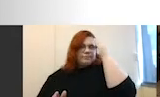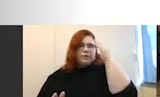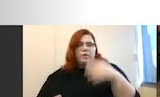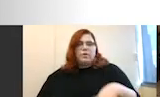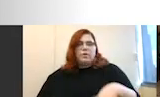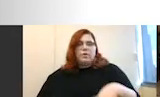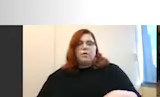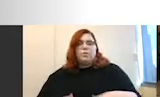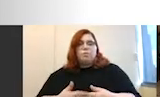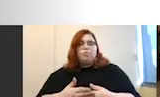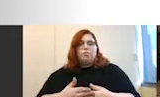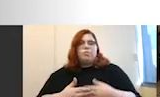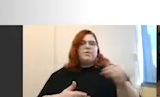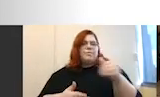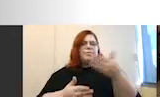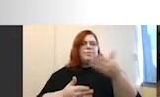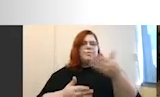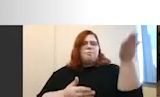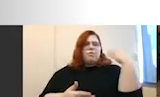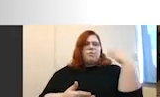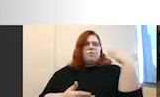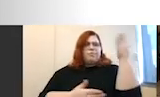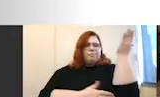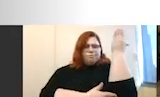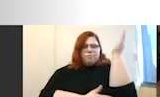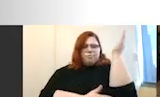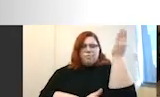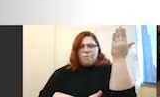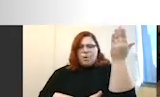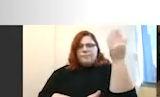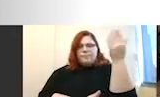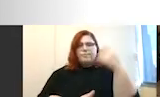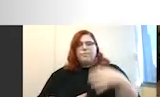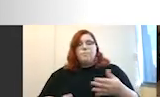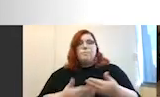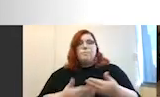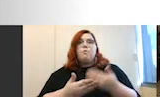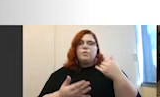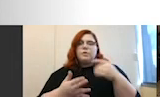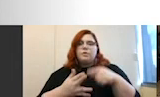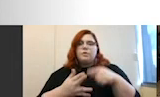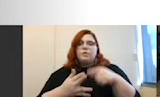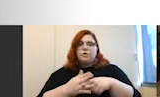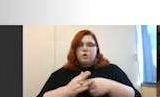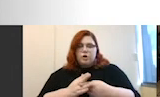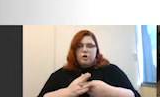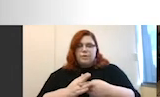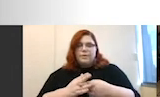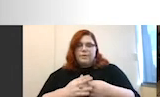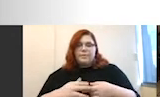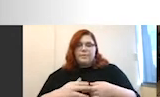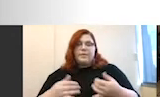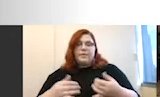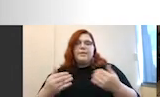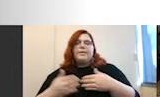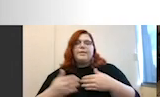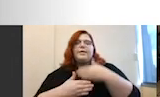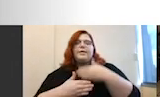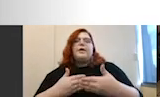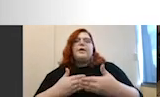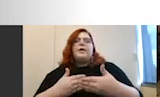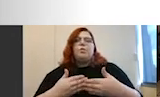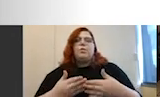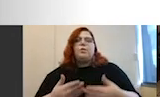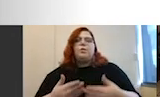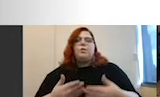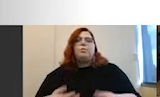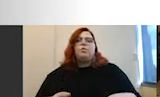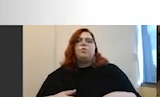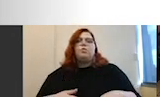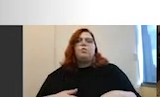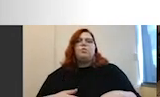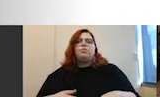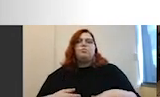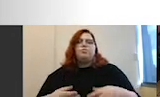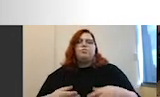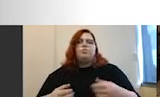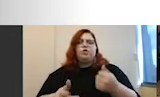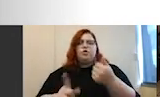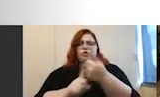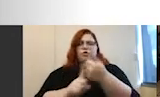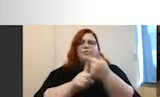Before we start creating, and then we'll have mostly a kind of hands-on workshop where I will teach you how to